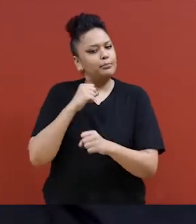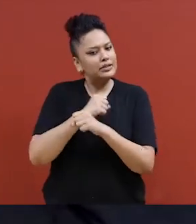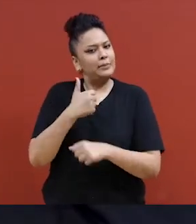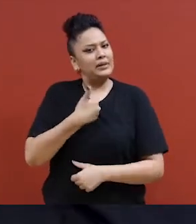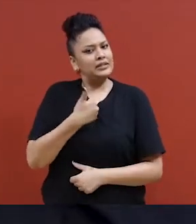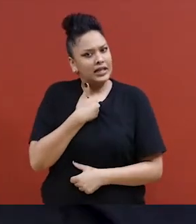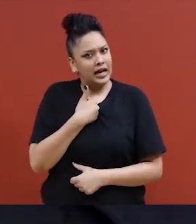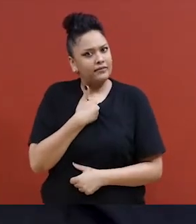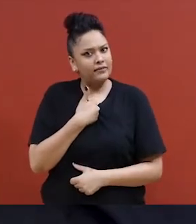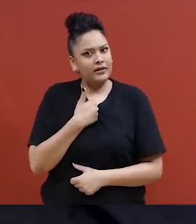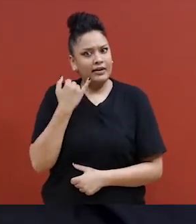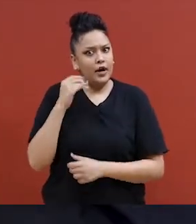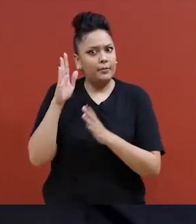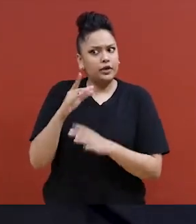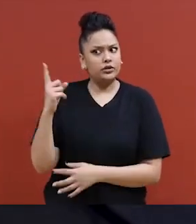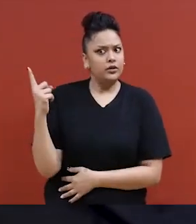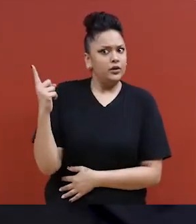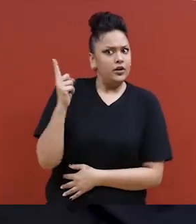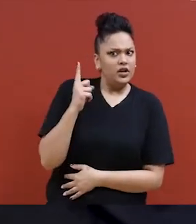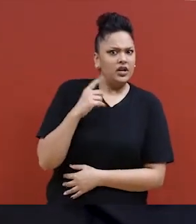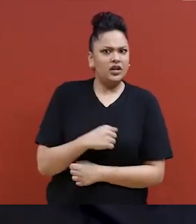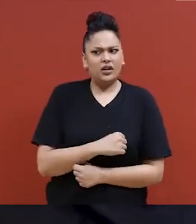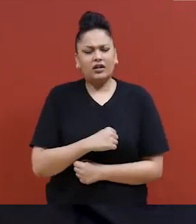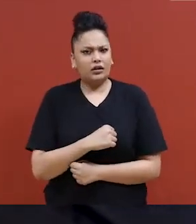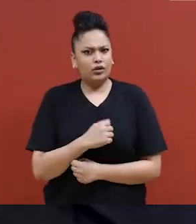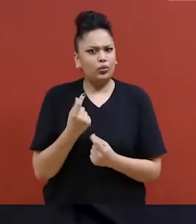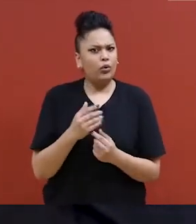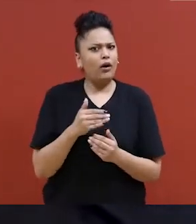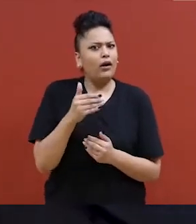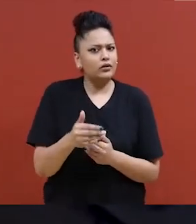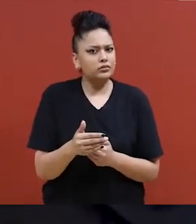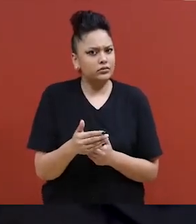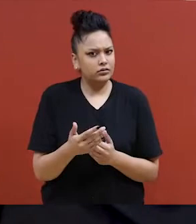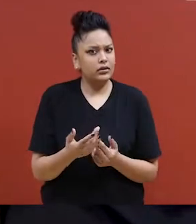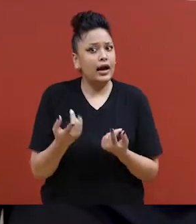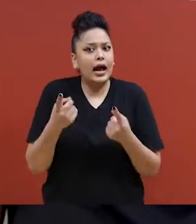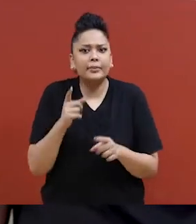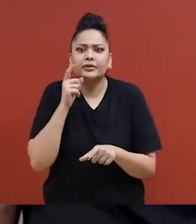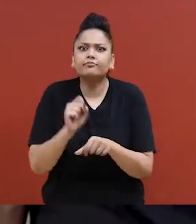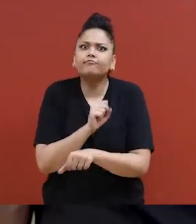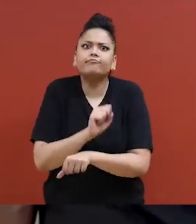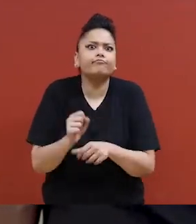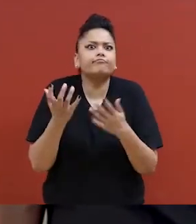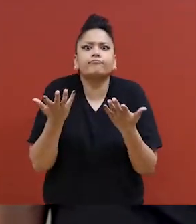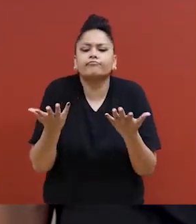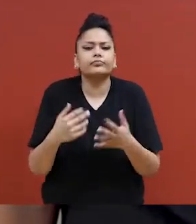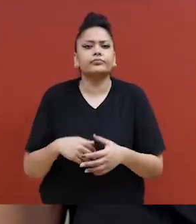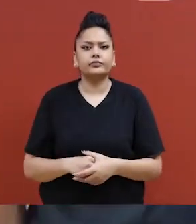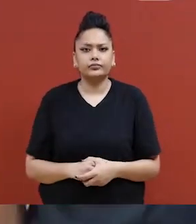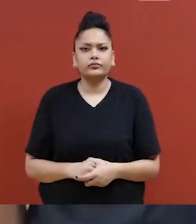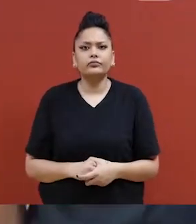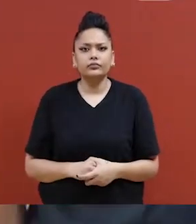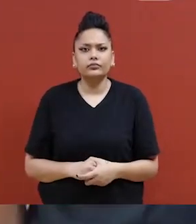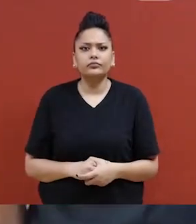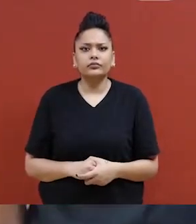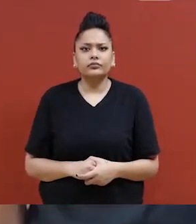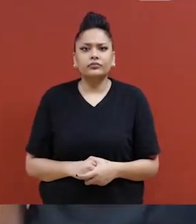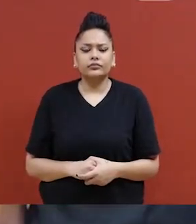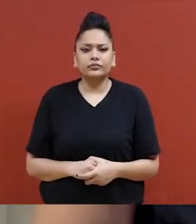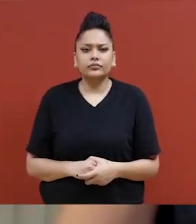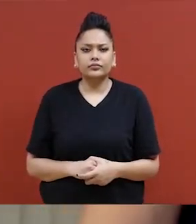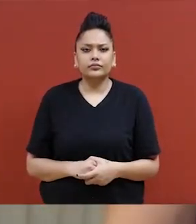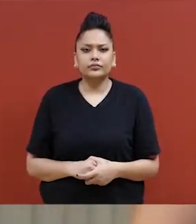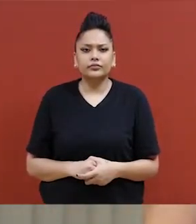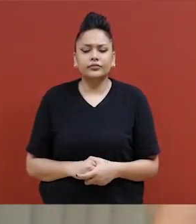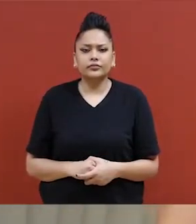defend ourselves when somebody is beside us. What if I needed to follow up? What if I needed to follow